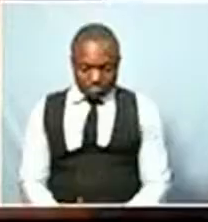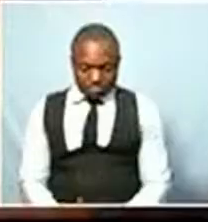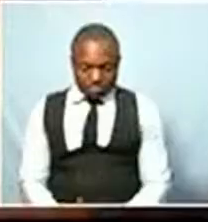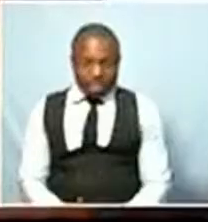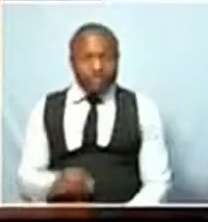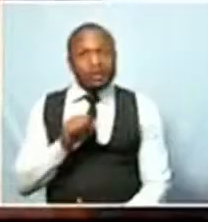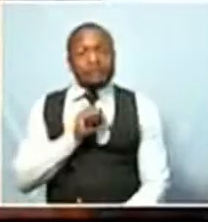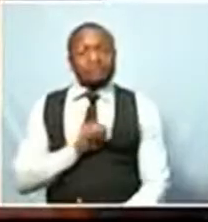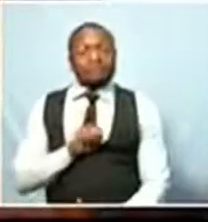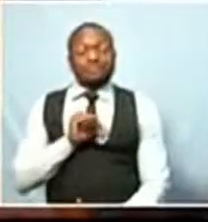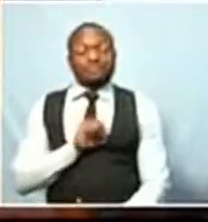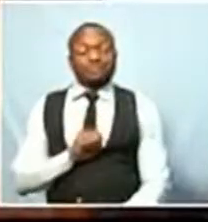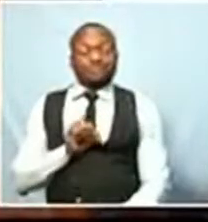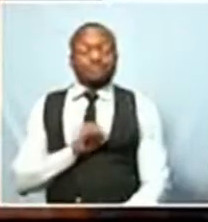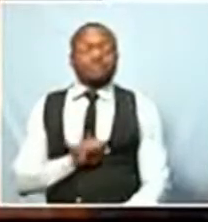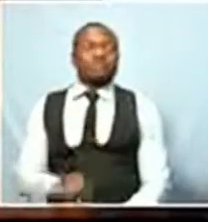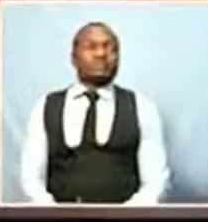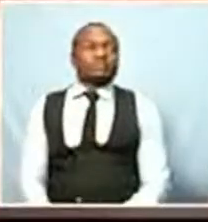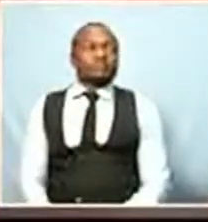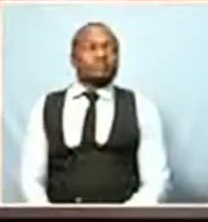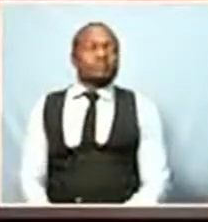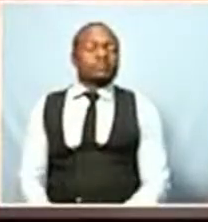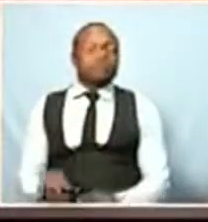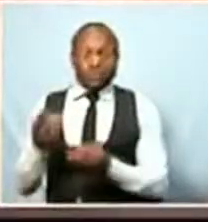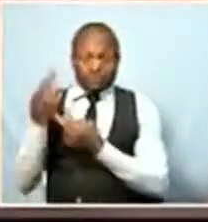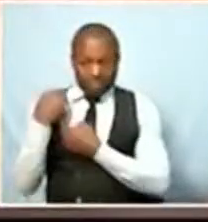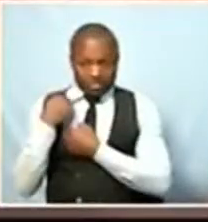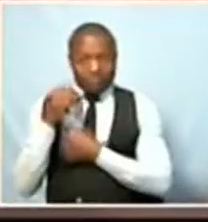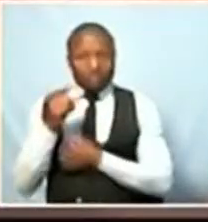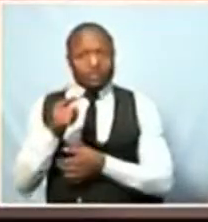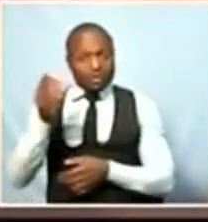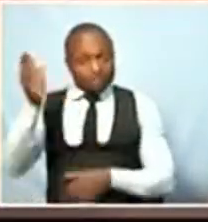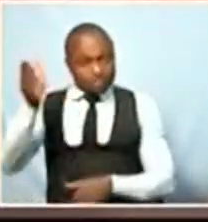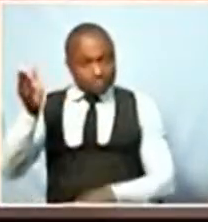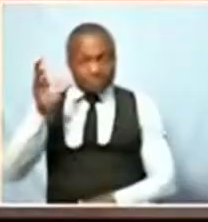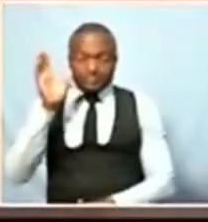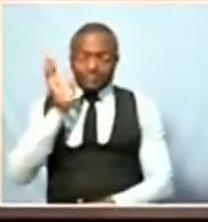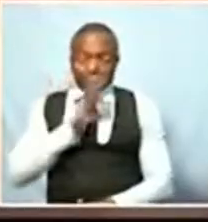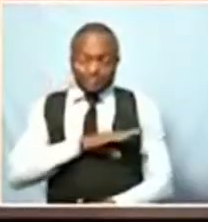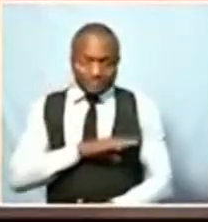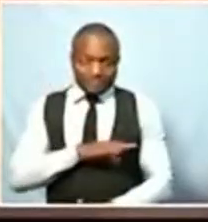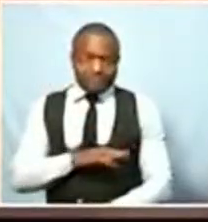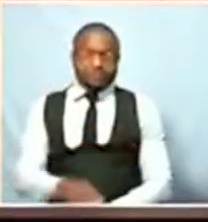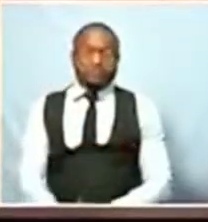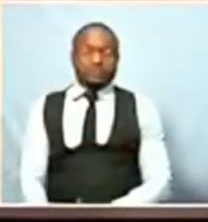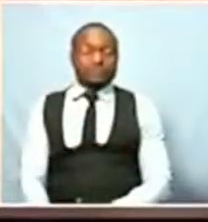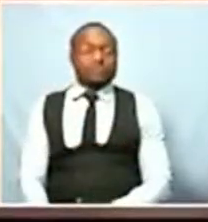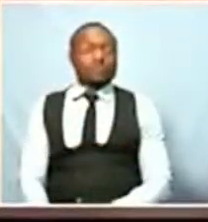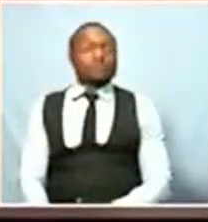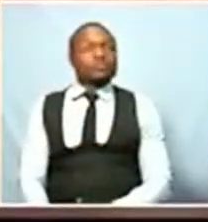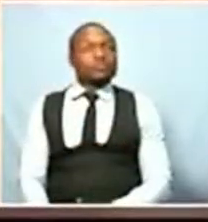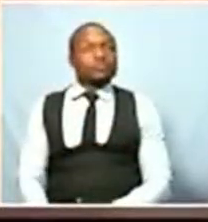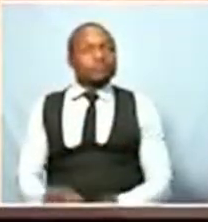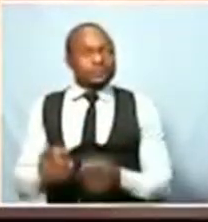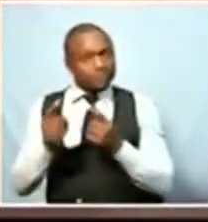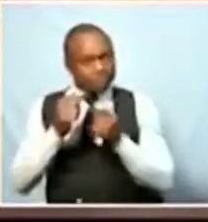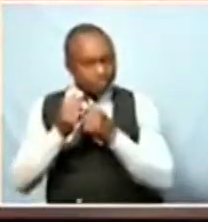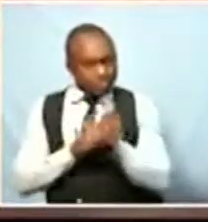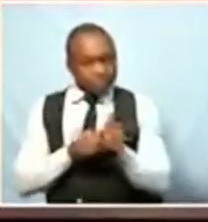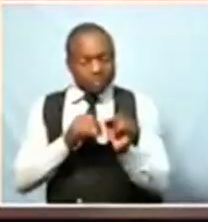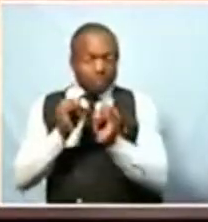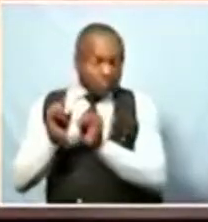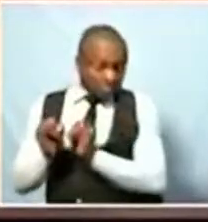Sorry about that. The core mandate, as you did your presentation here, you talked about implementing